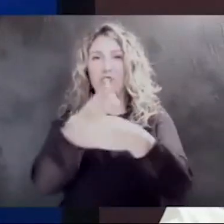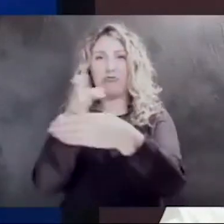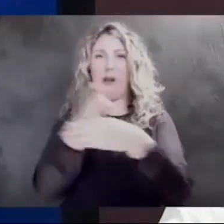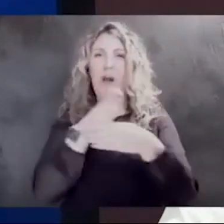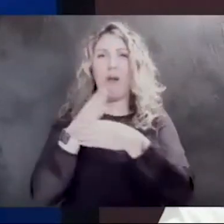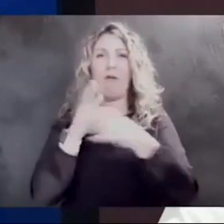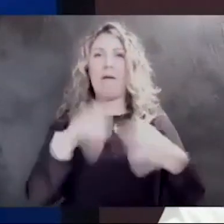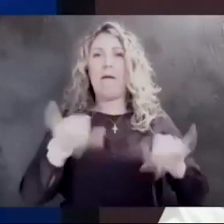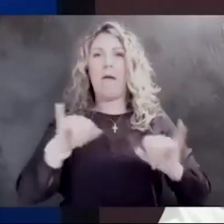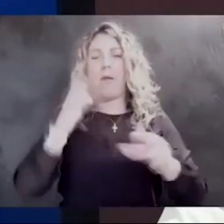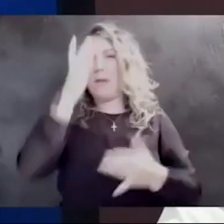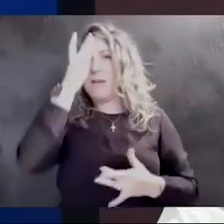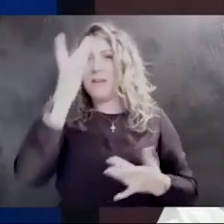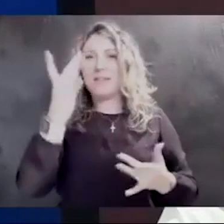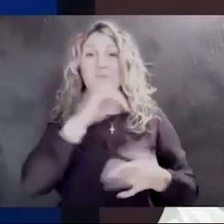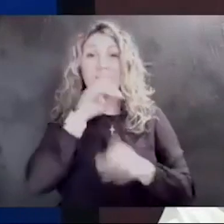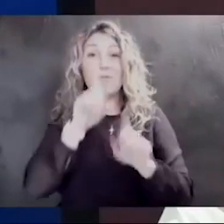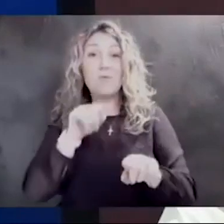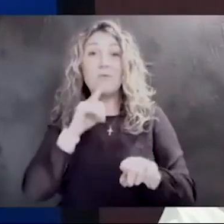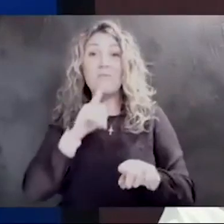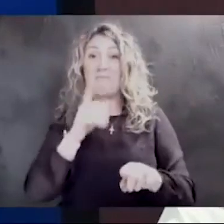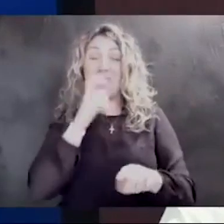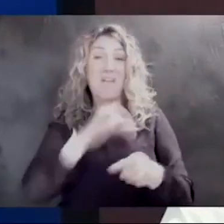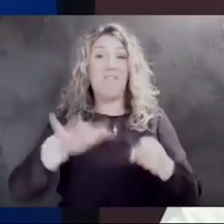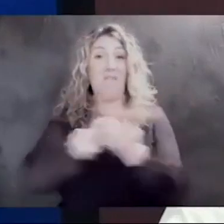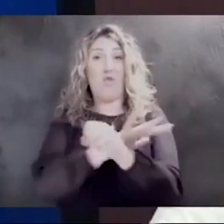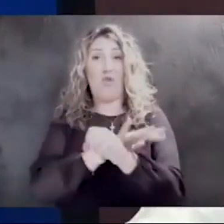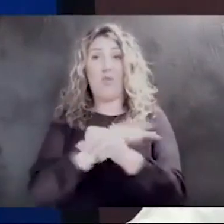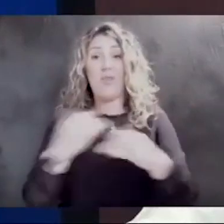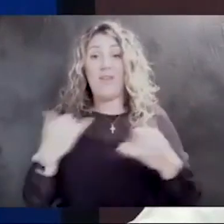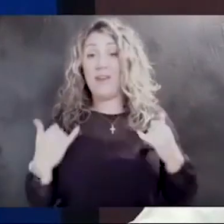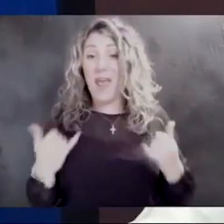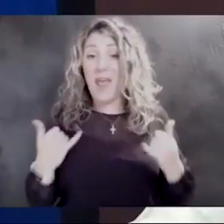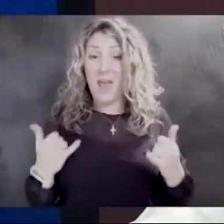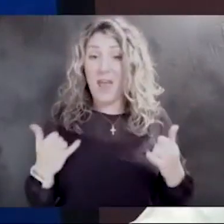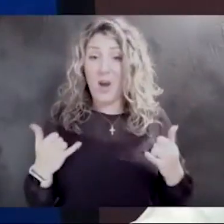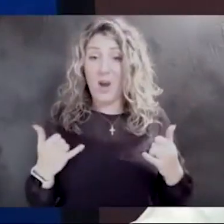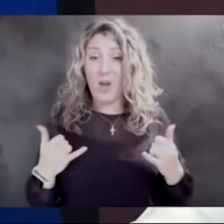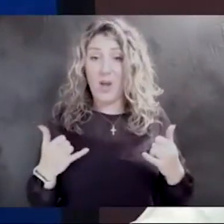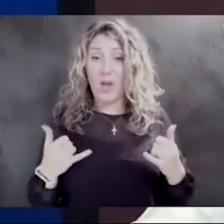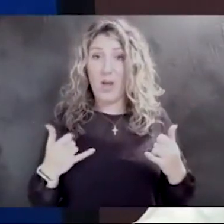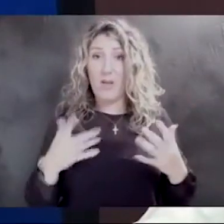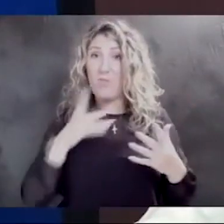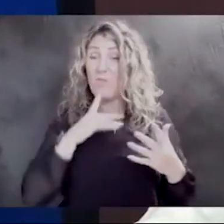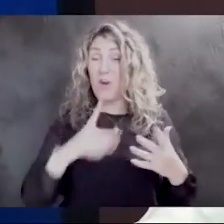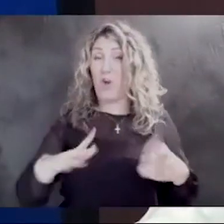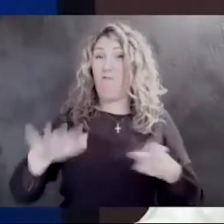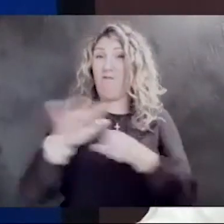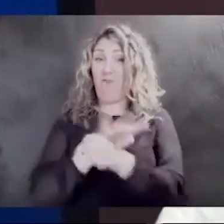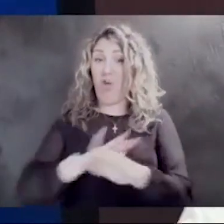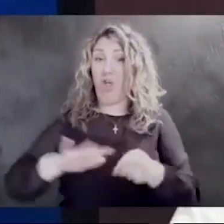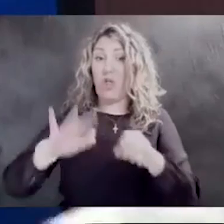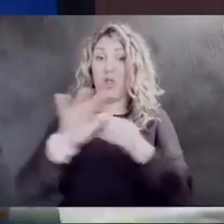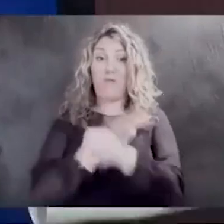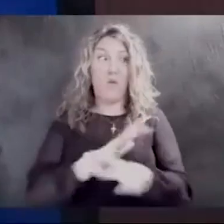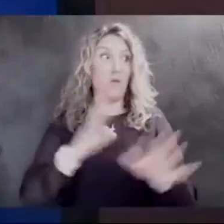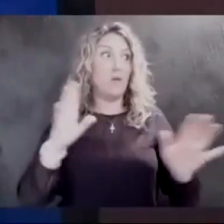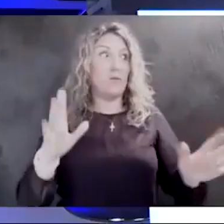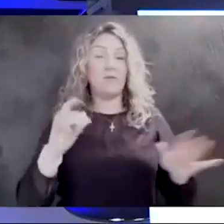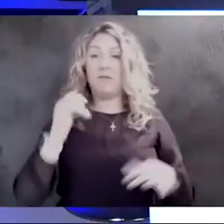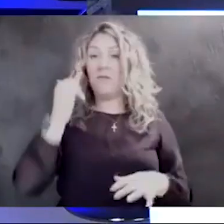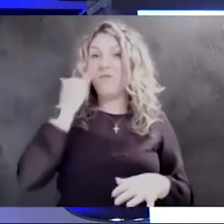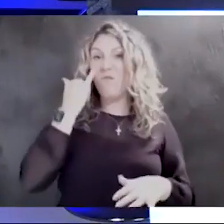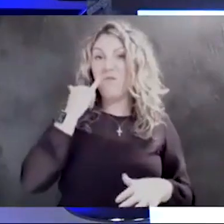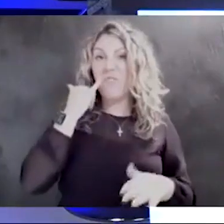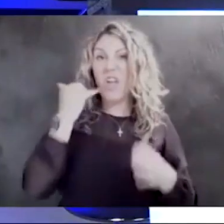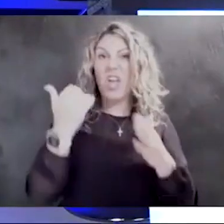result, we weren't full. But now we're like backed up full. So if a big wave starts, I think we're more vulnerable in